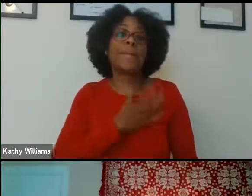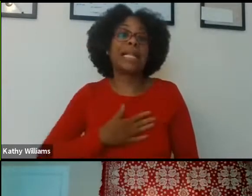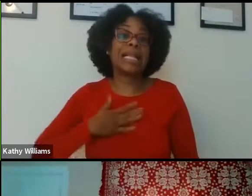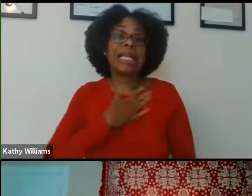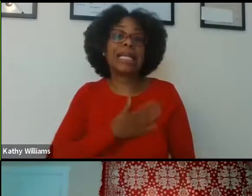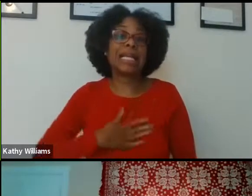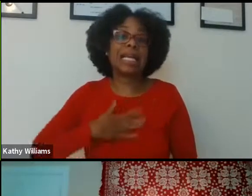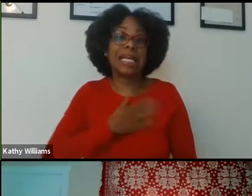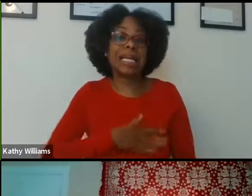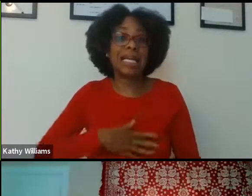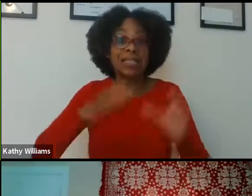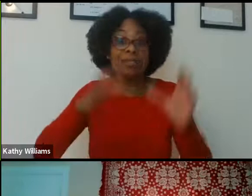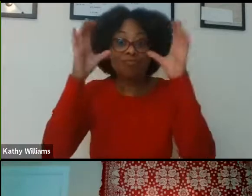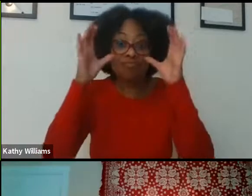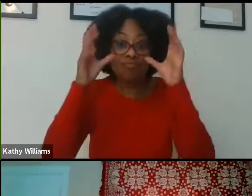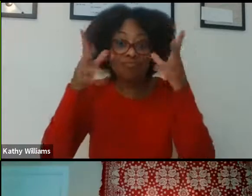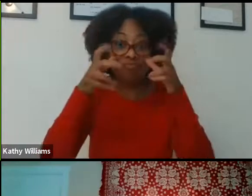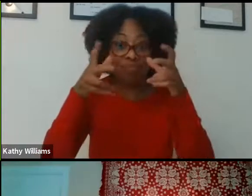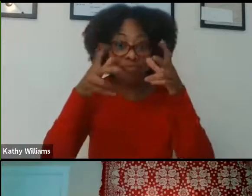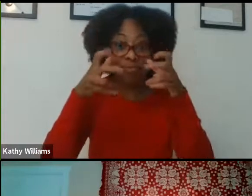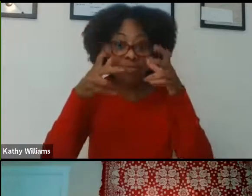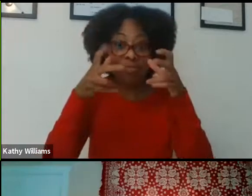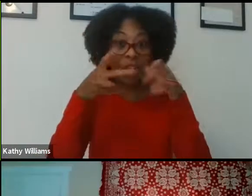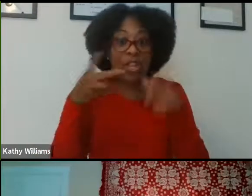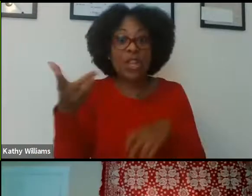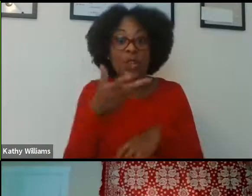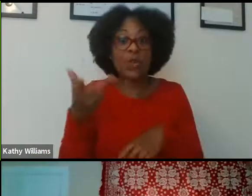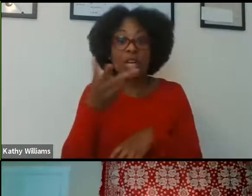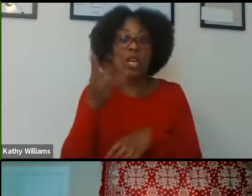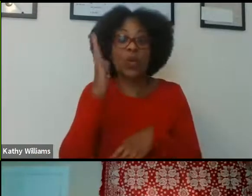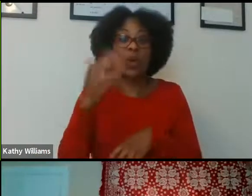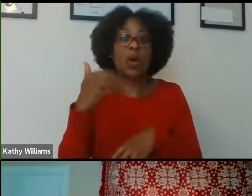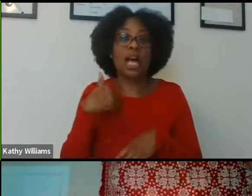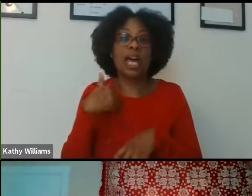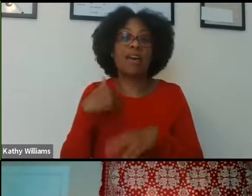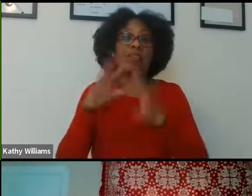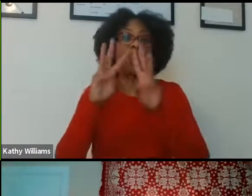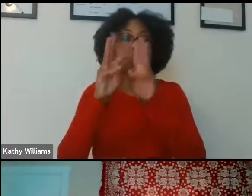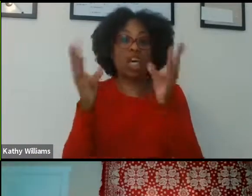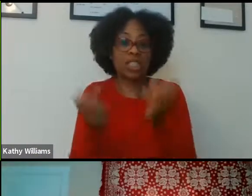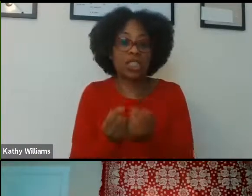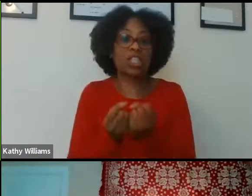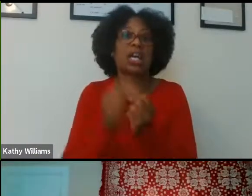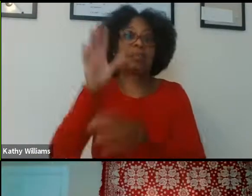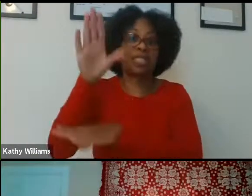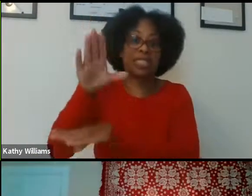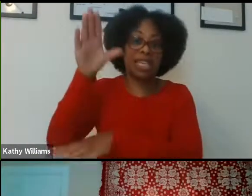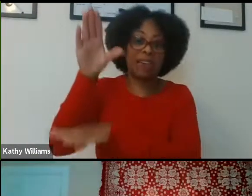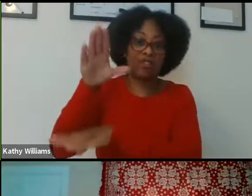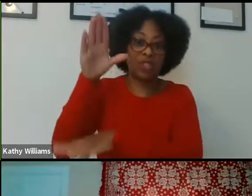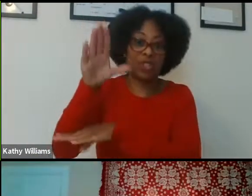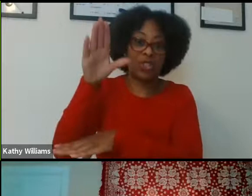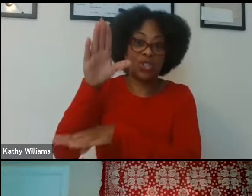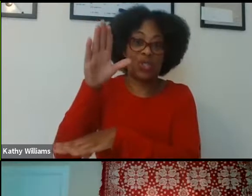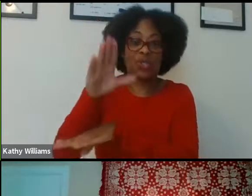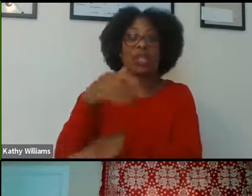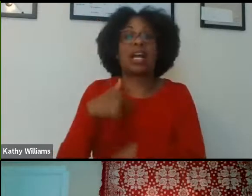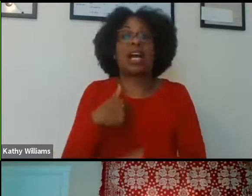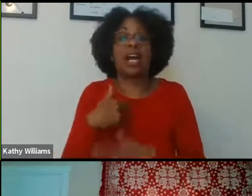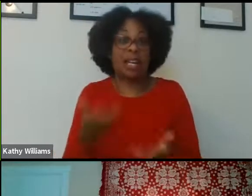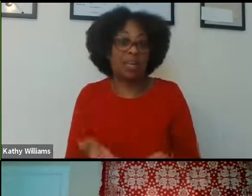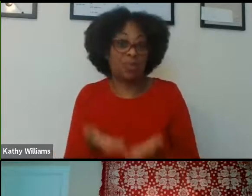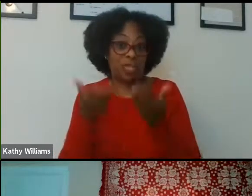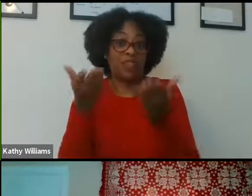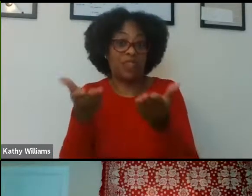They will be on later on this afternoon for workshop sessions. So I would advise you